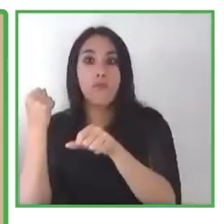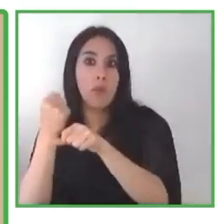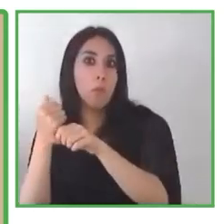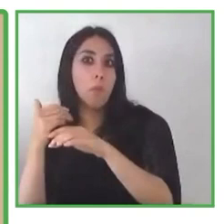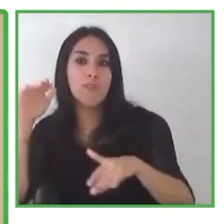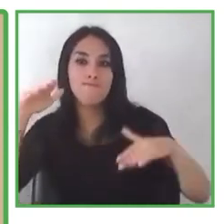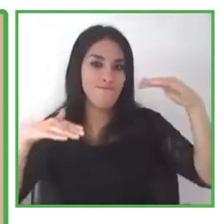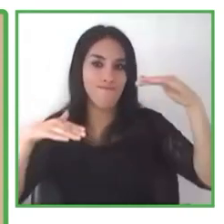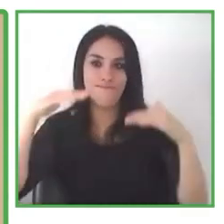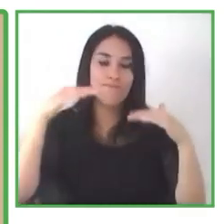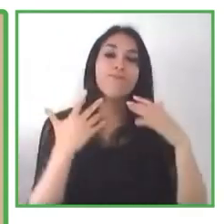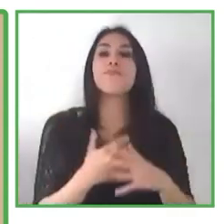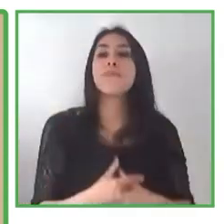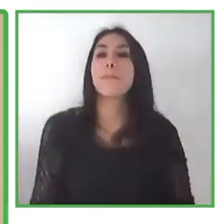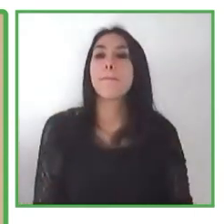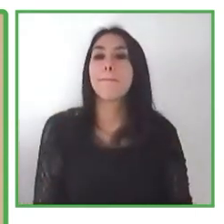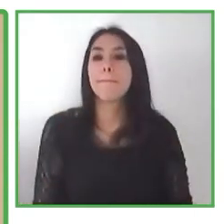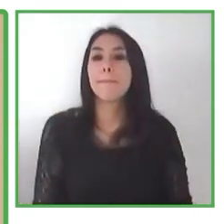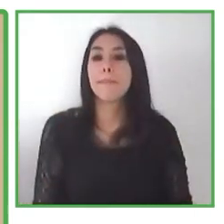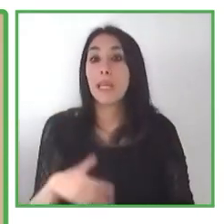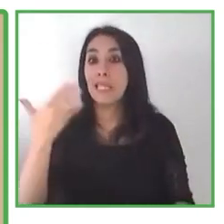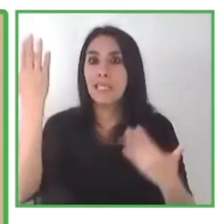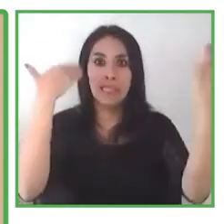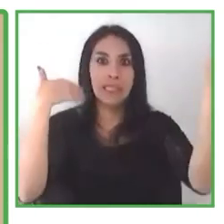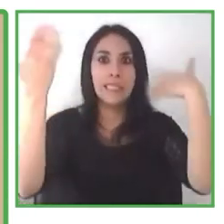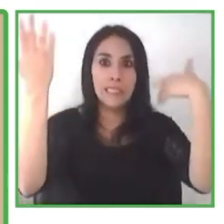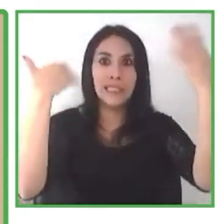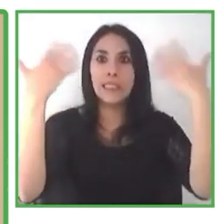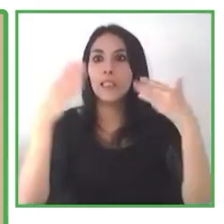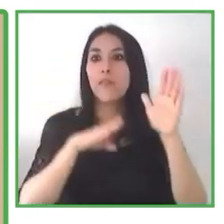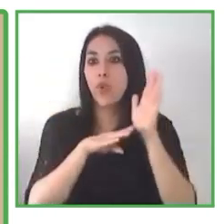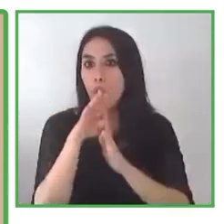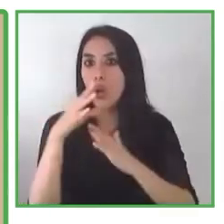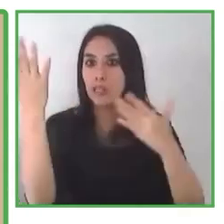highlights the high rates of unemployment,